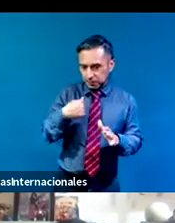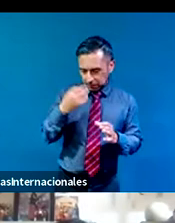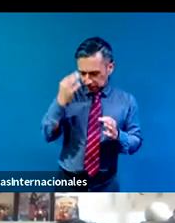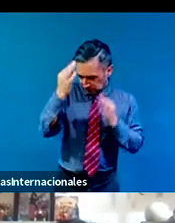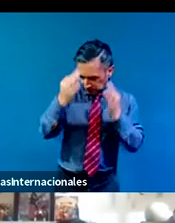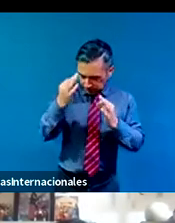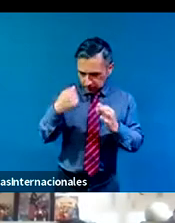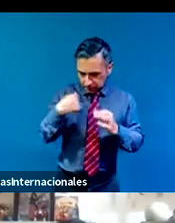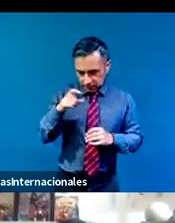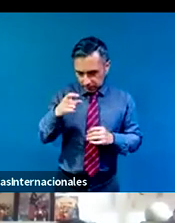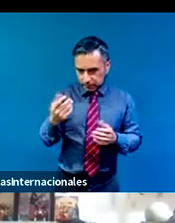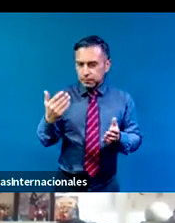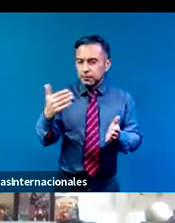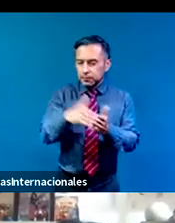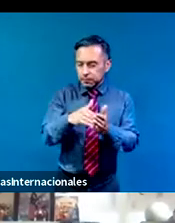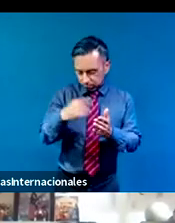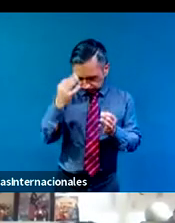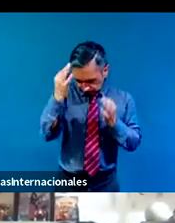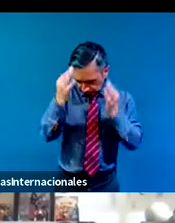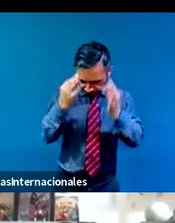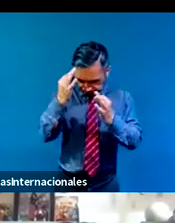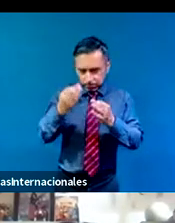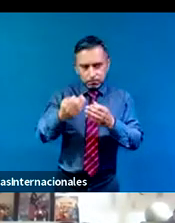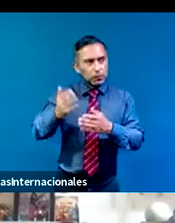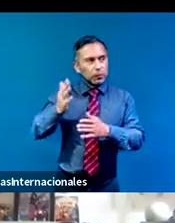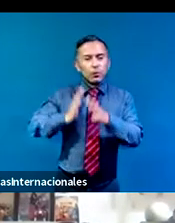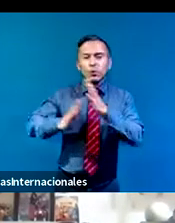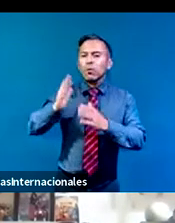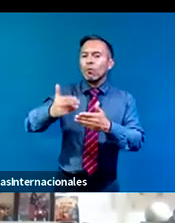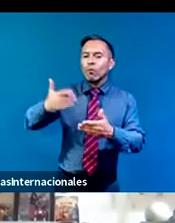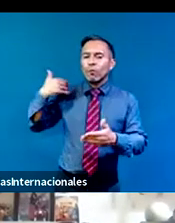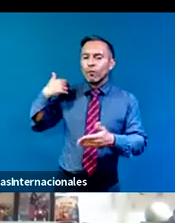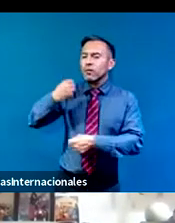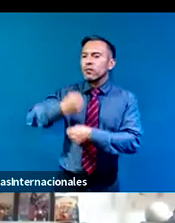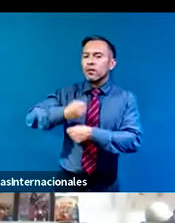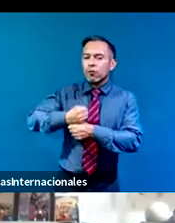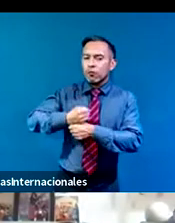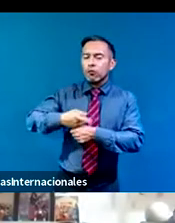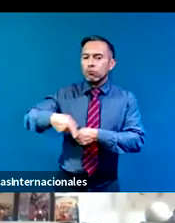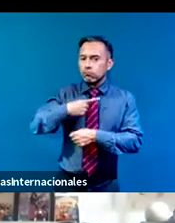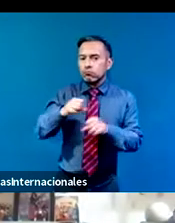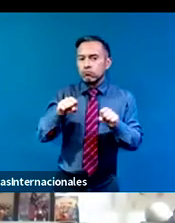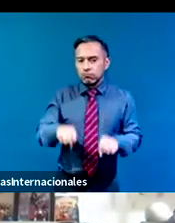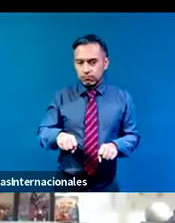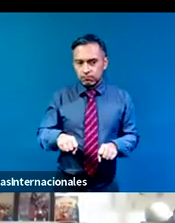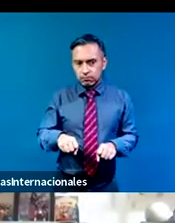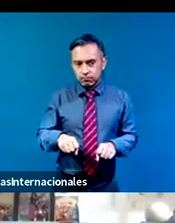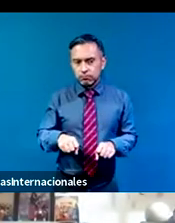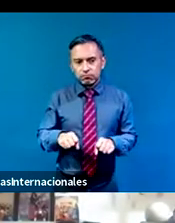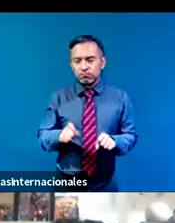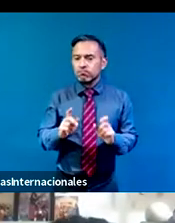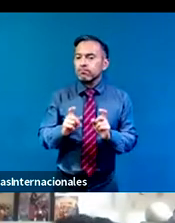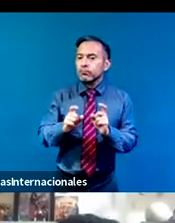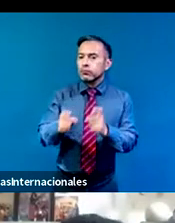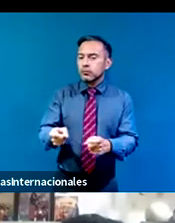form of a job, how many people could fill one role, which hours the work is actually done,